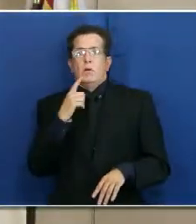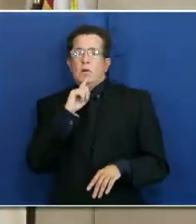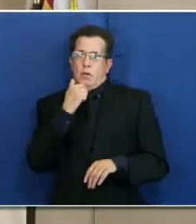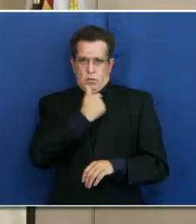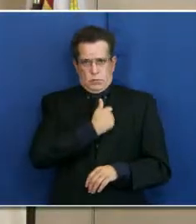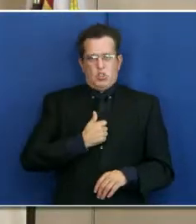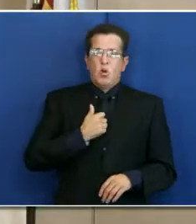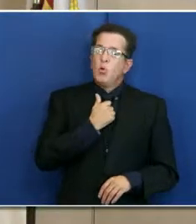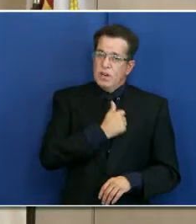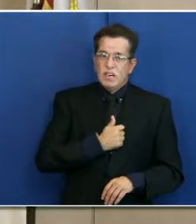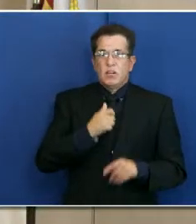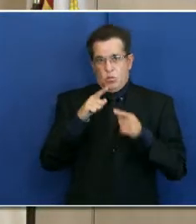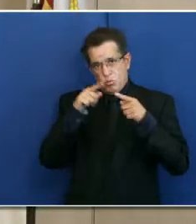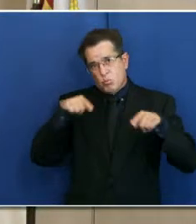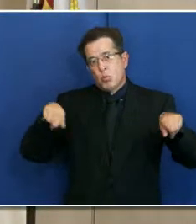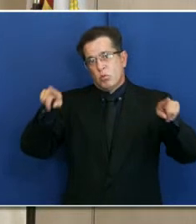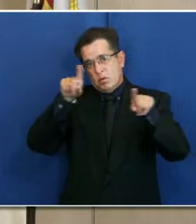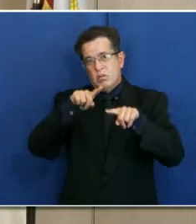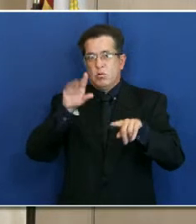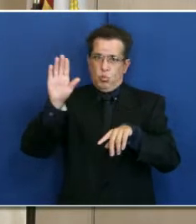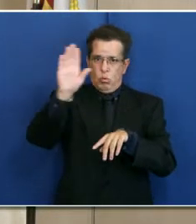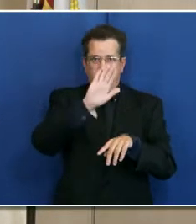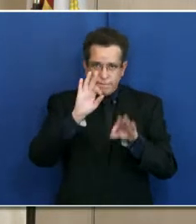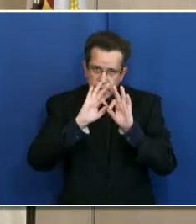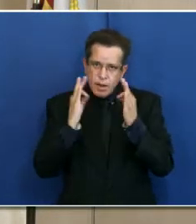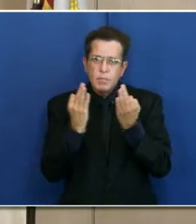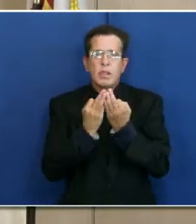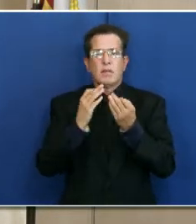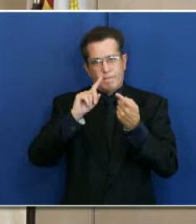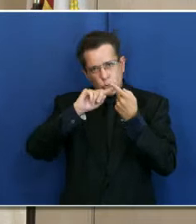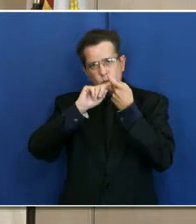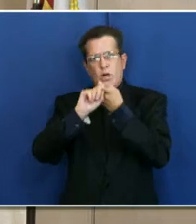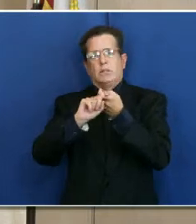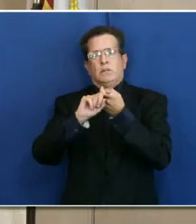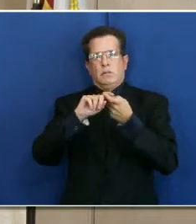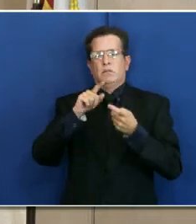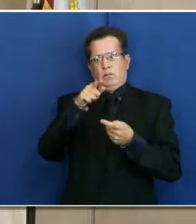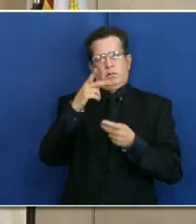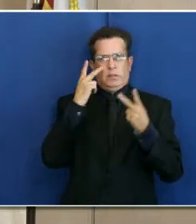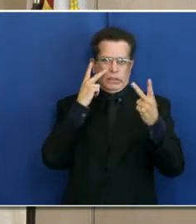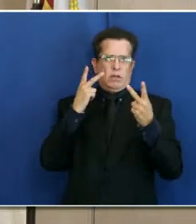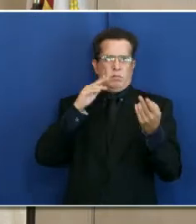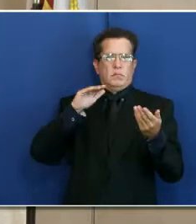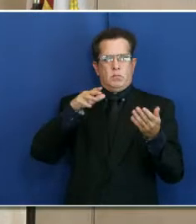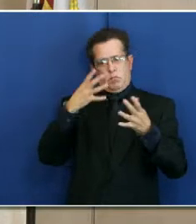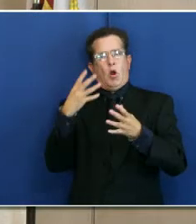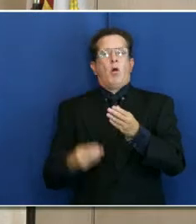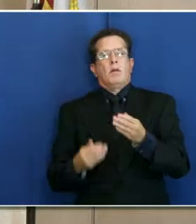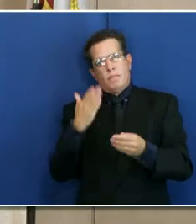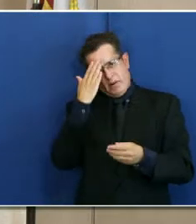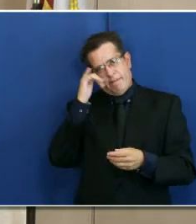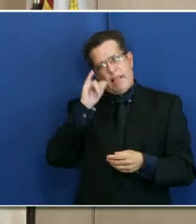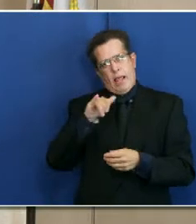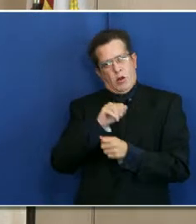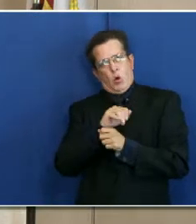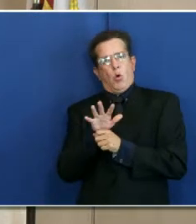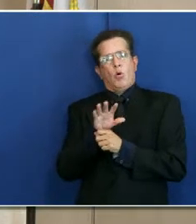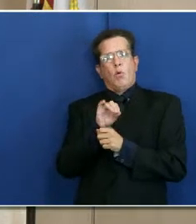sincerest sympathies and condolences to the families and friends of those individuals that have lost their lives to